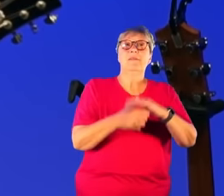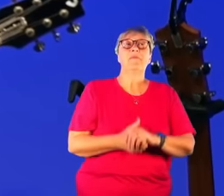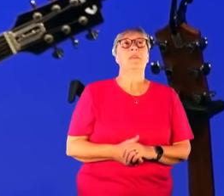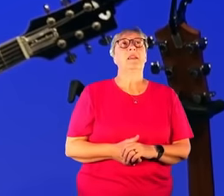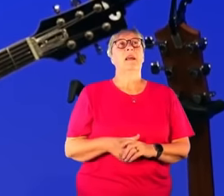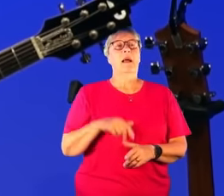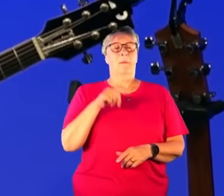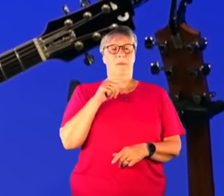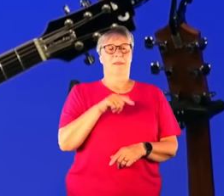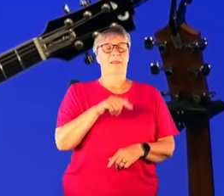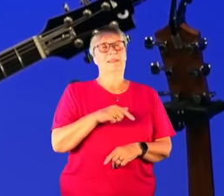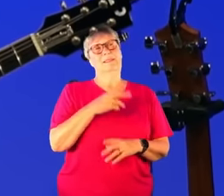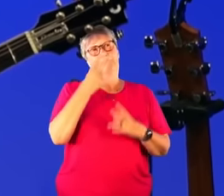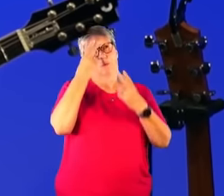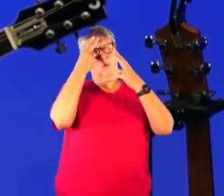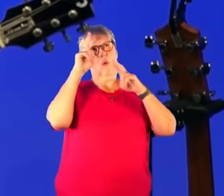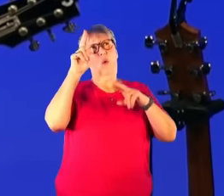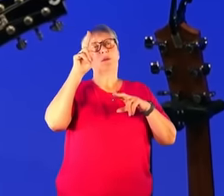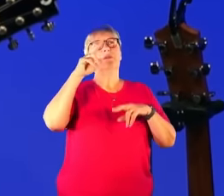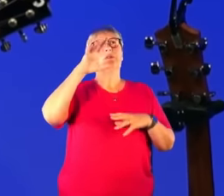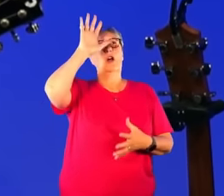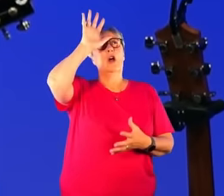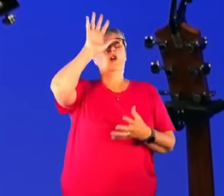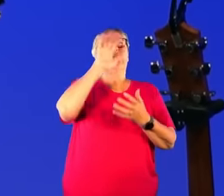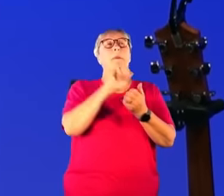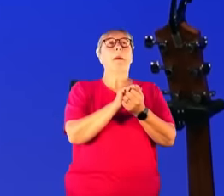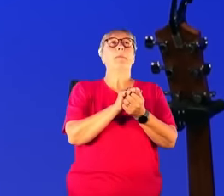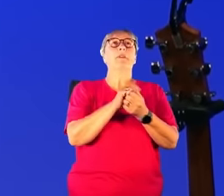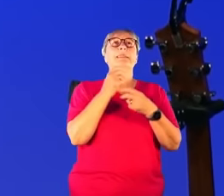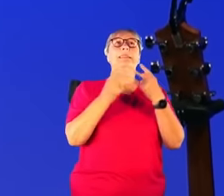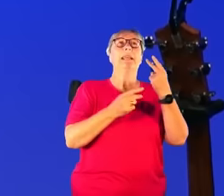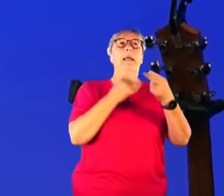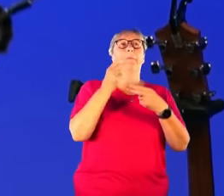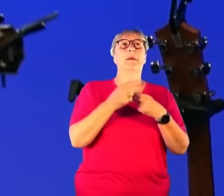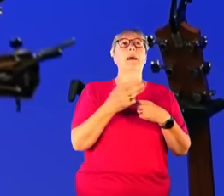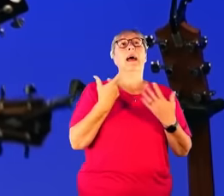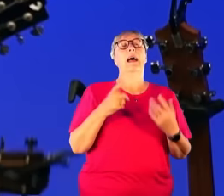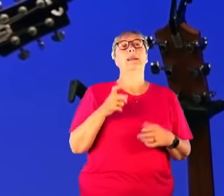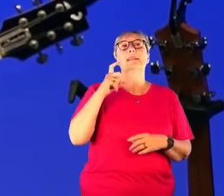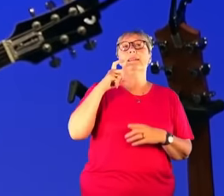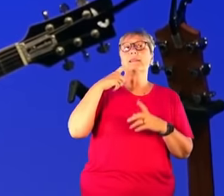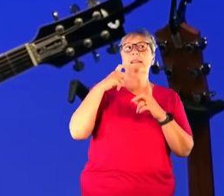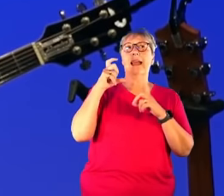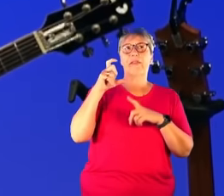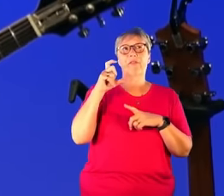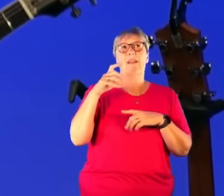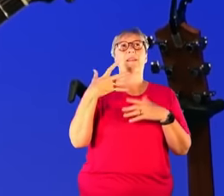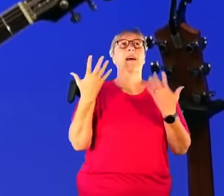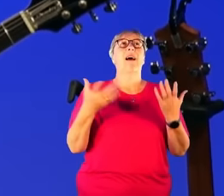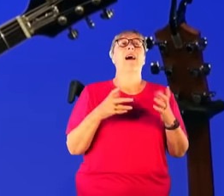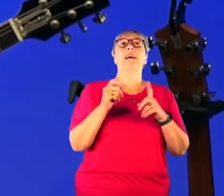is called the Remembrance Hymn, and Catherine and Phil will lead us in that.